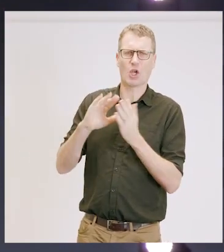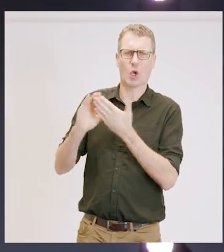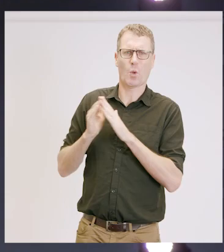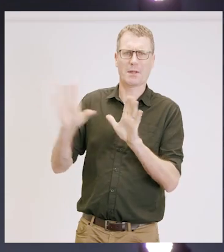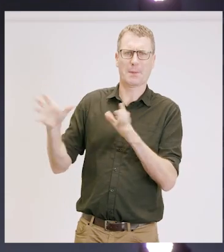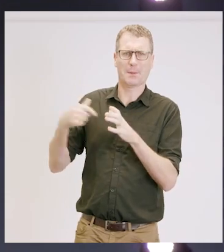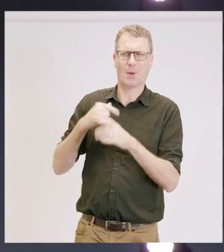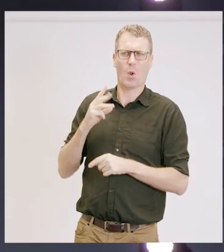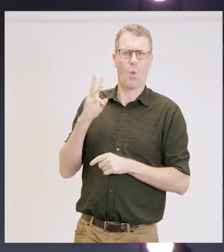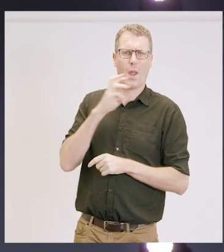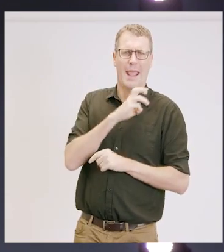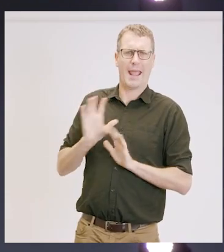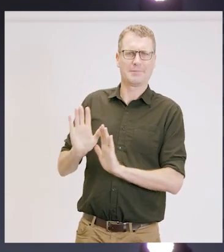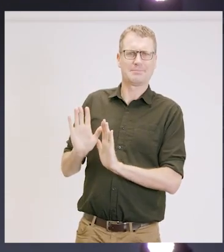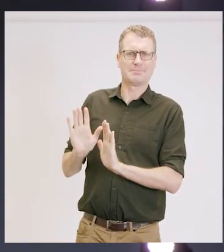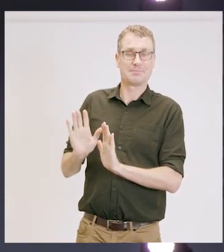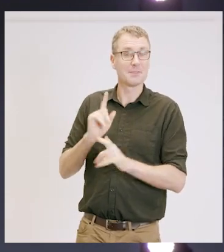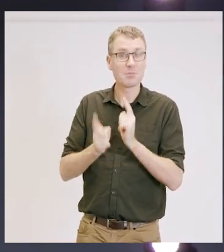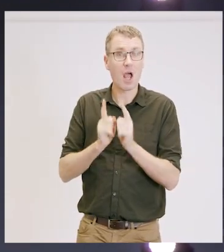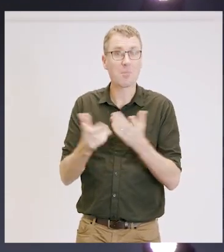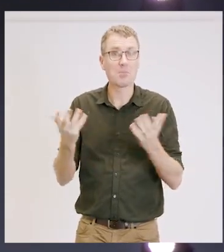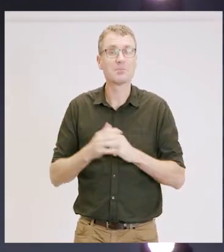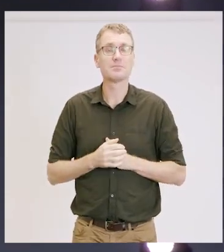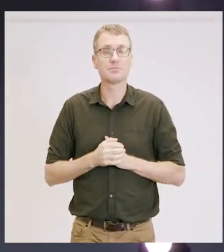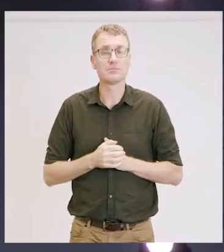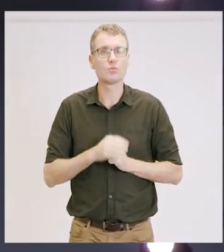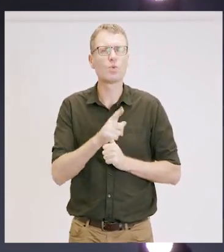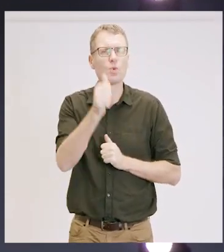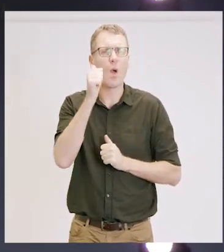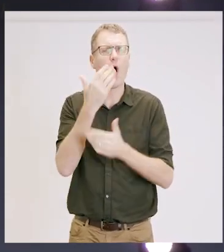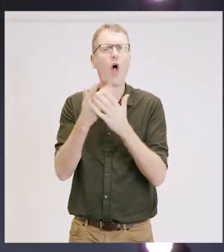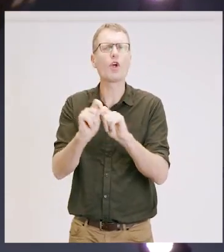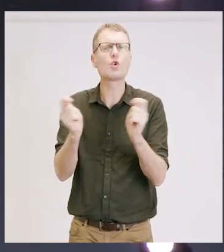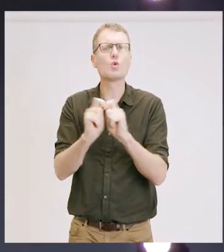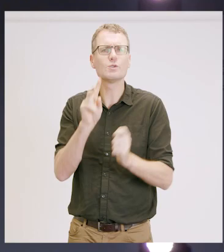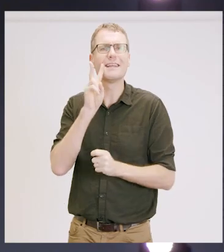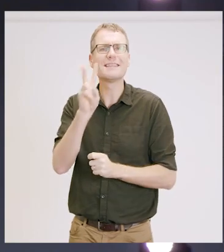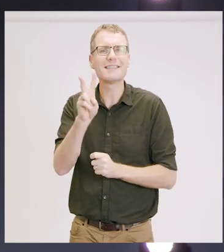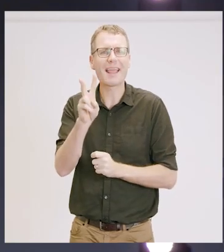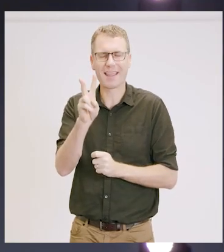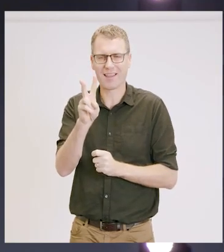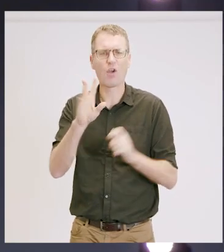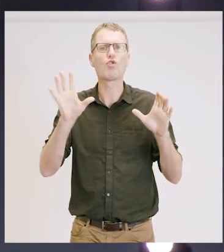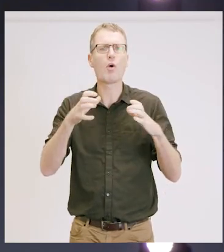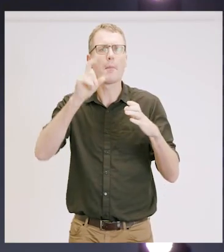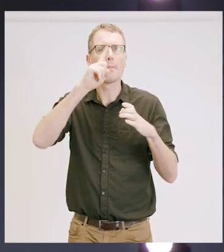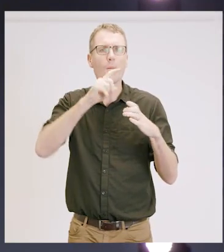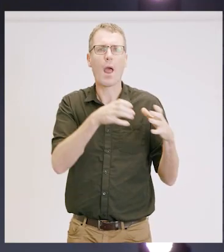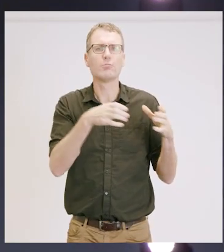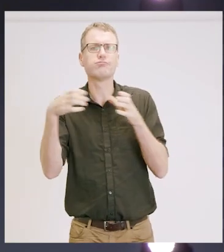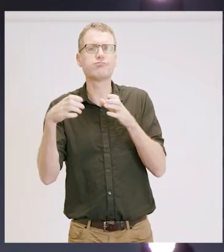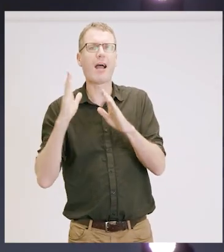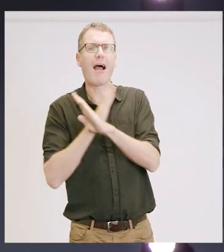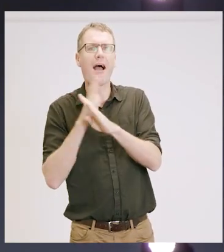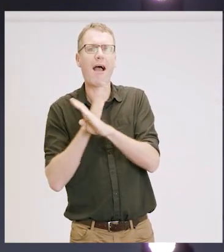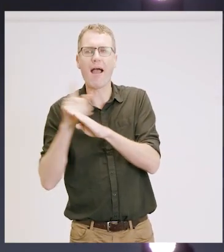that, you know, we often think. People that come up on the news, groups that come up on the news that shut themselves away and get armed or whatever they